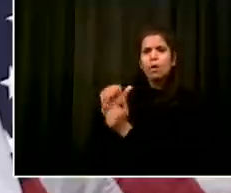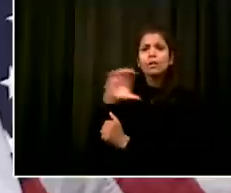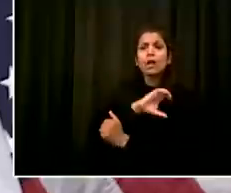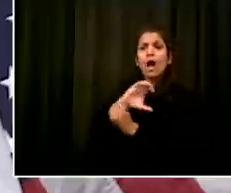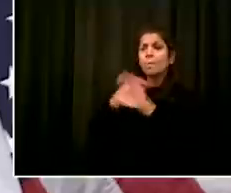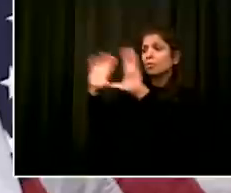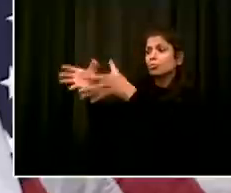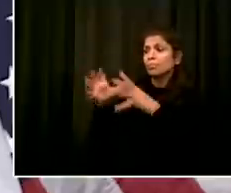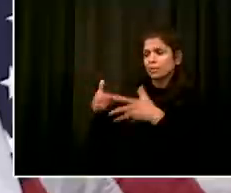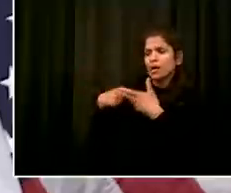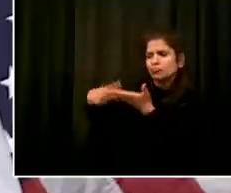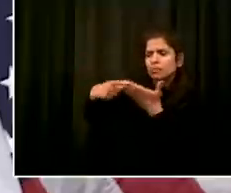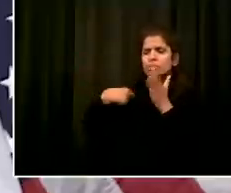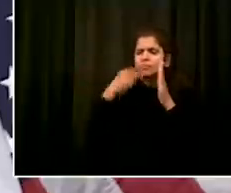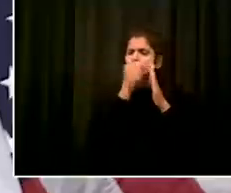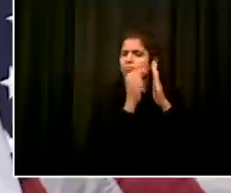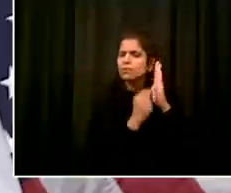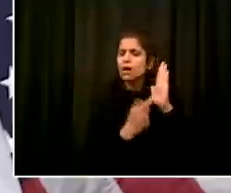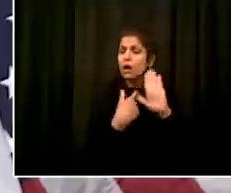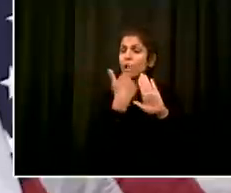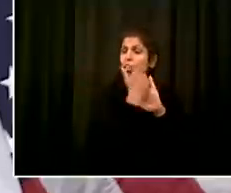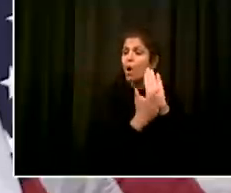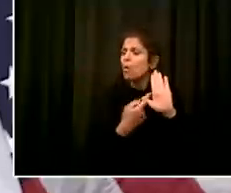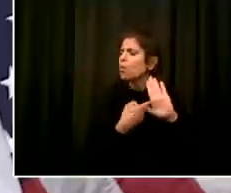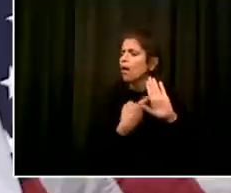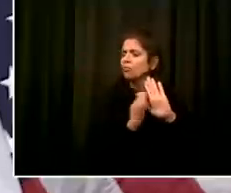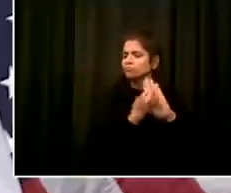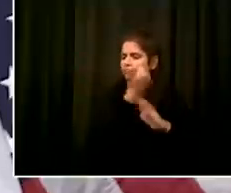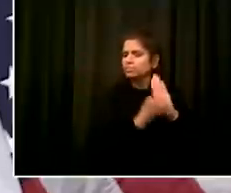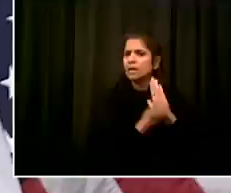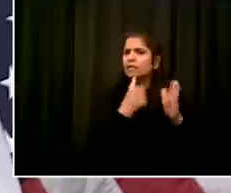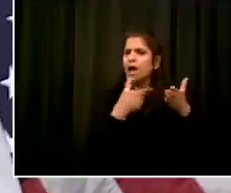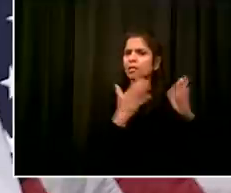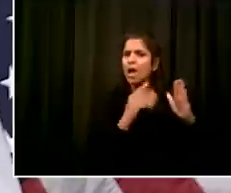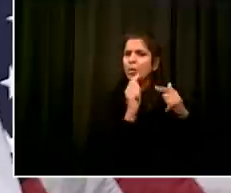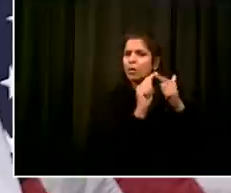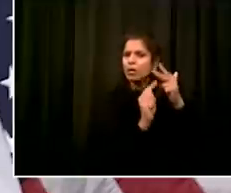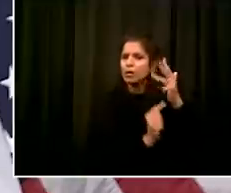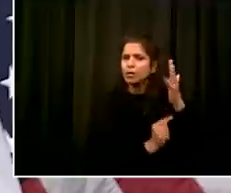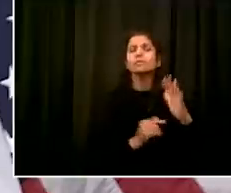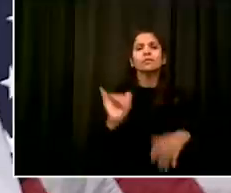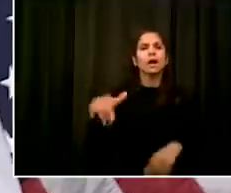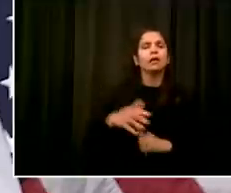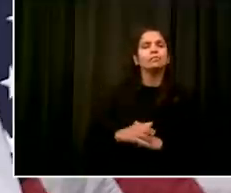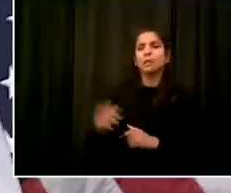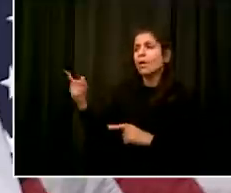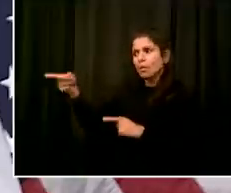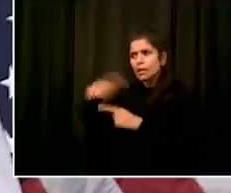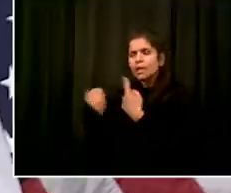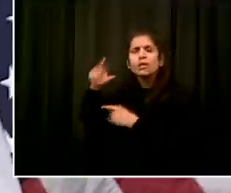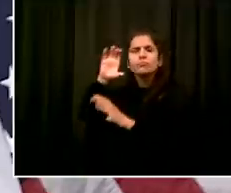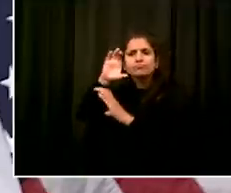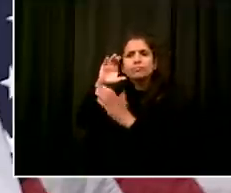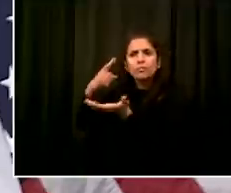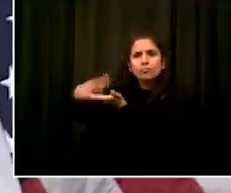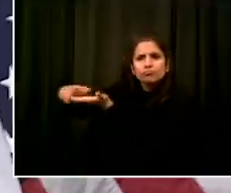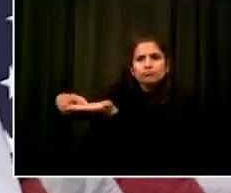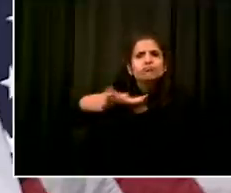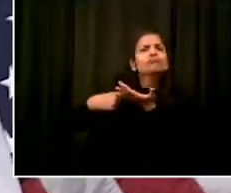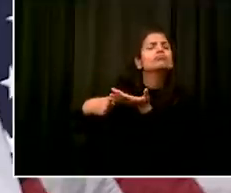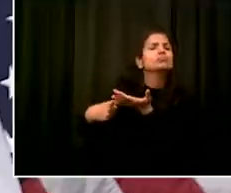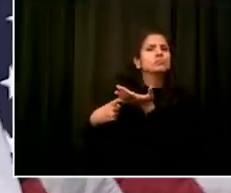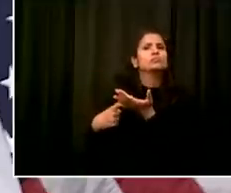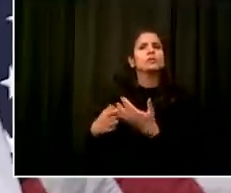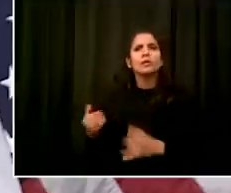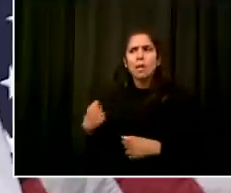do it. And the strategies of the last few days. All the folks out there trying to act like somehow the NYPD has not been